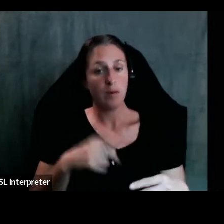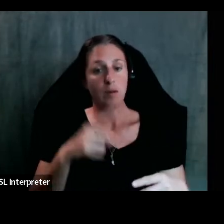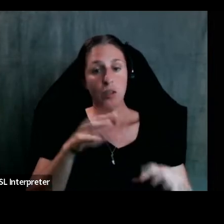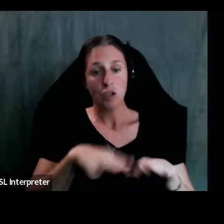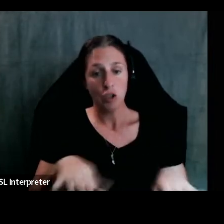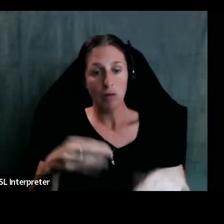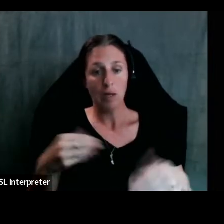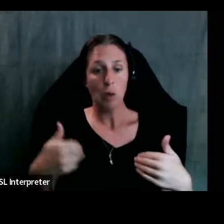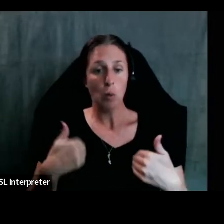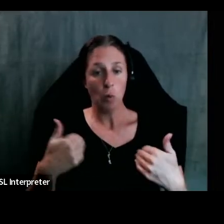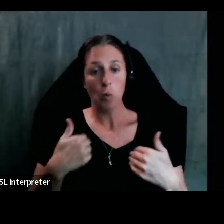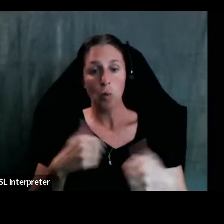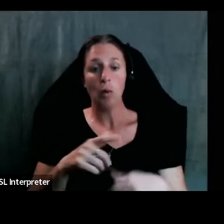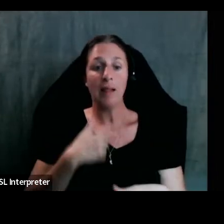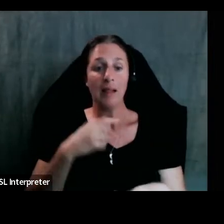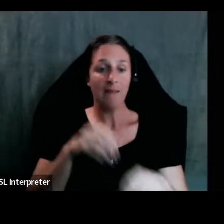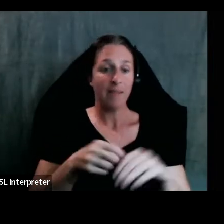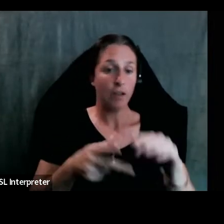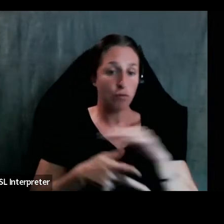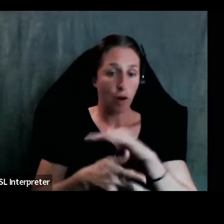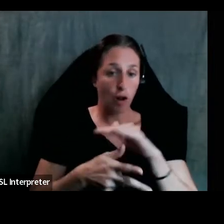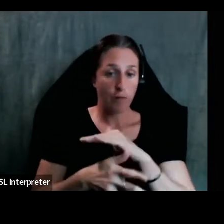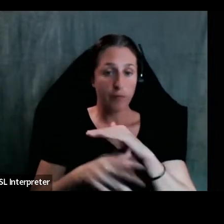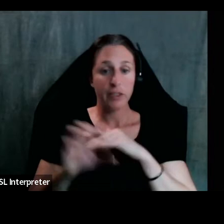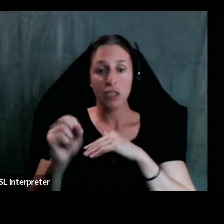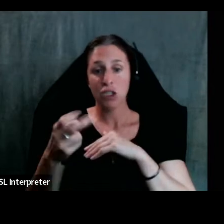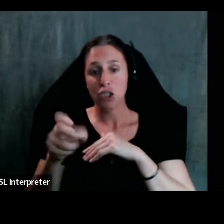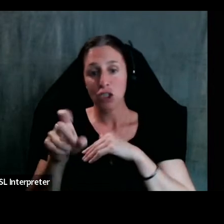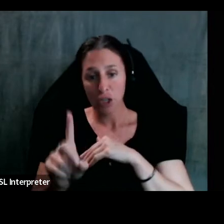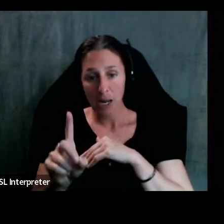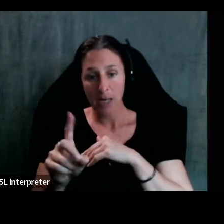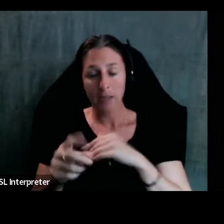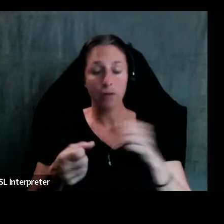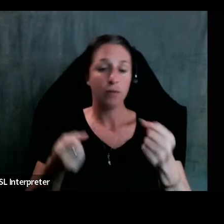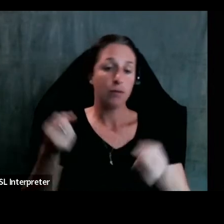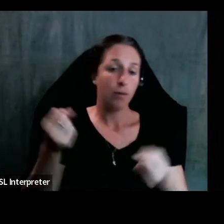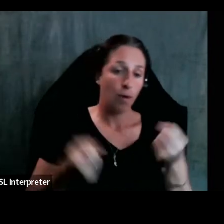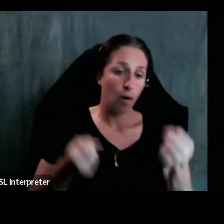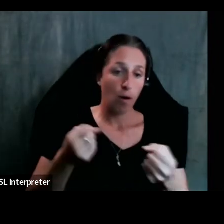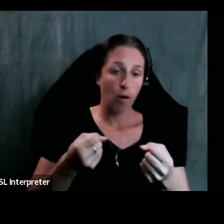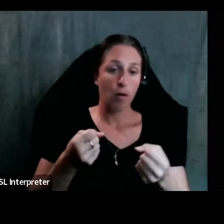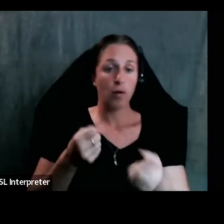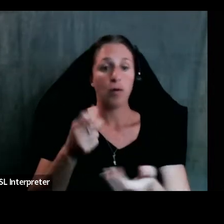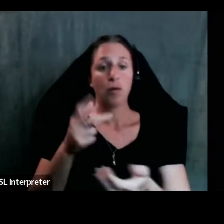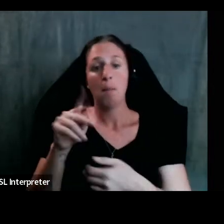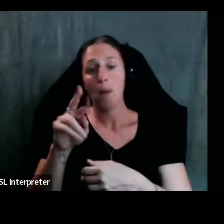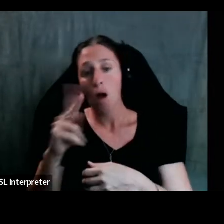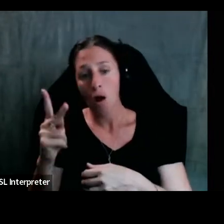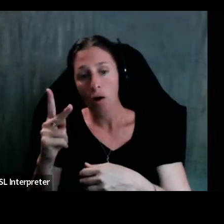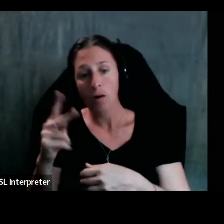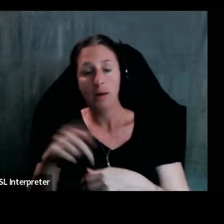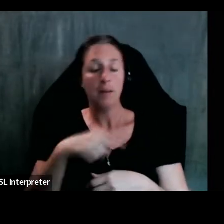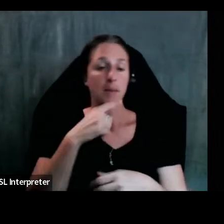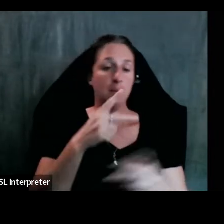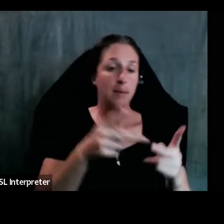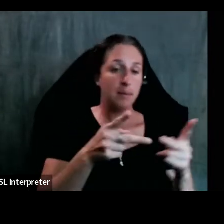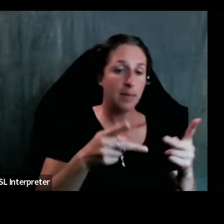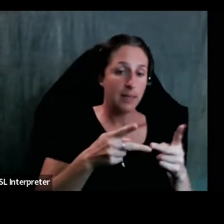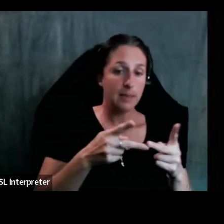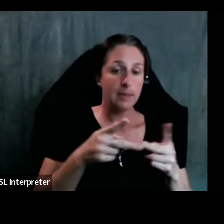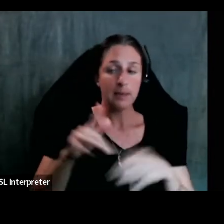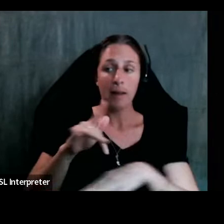and youths who are living in garages, sheds, cars, parks, public spaces,